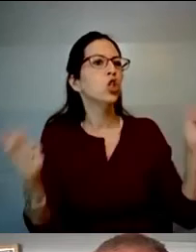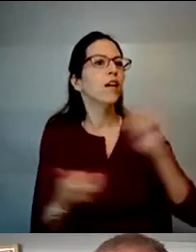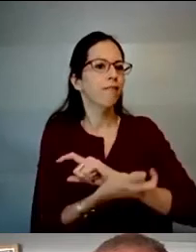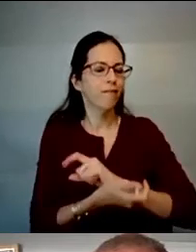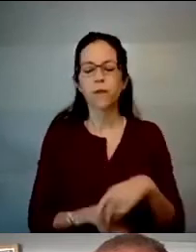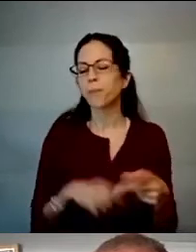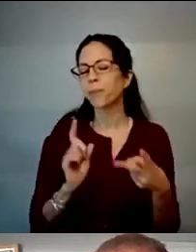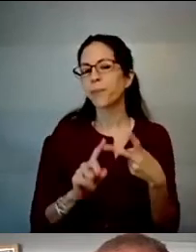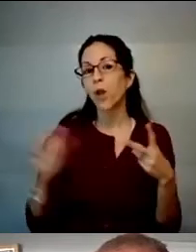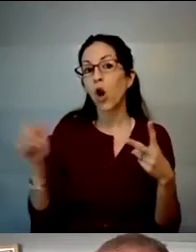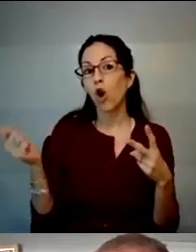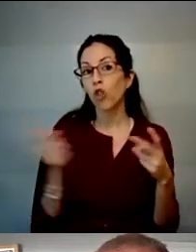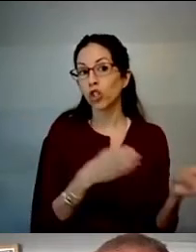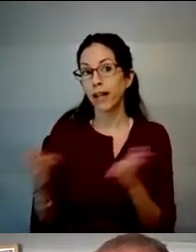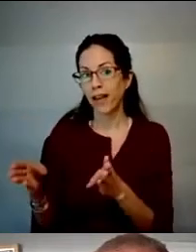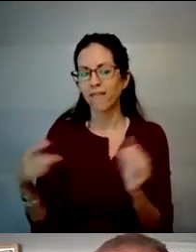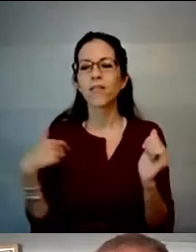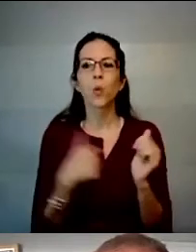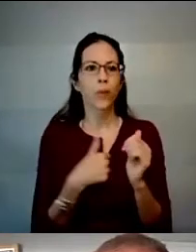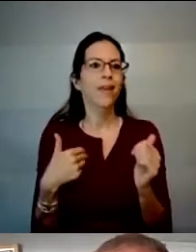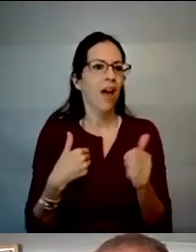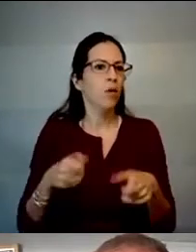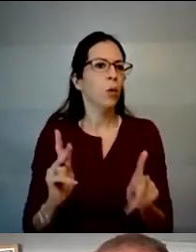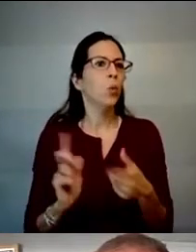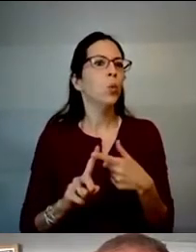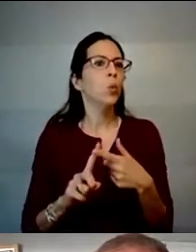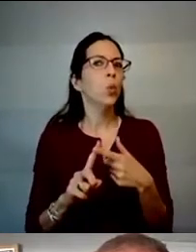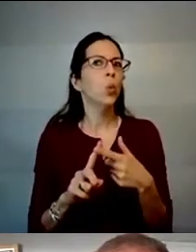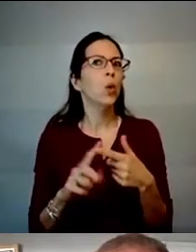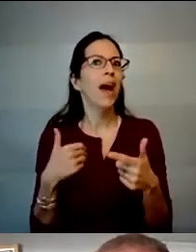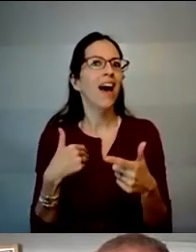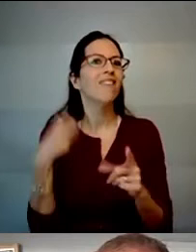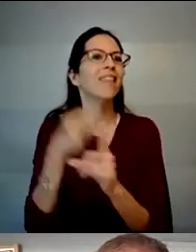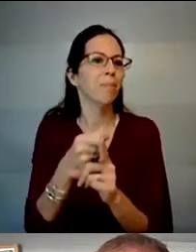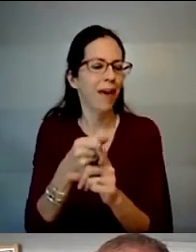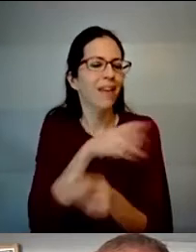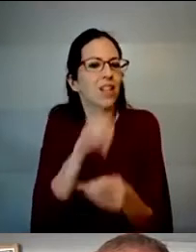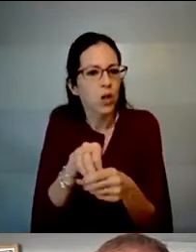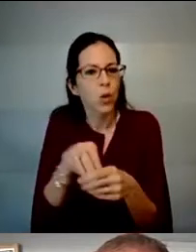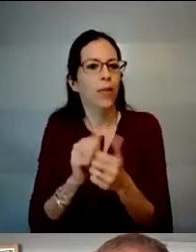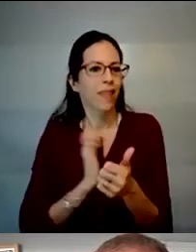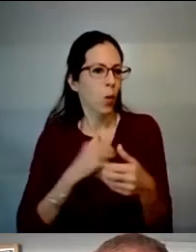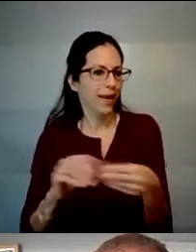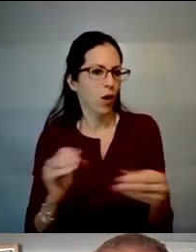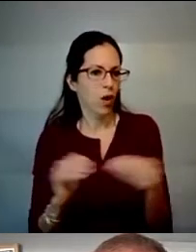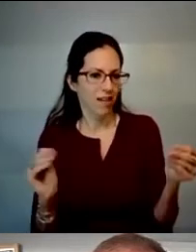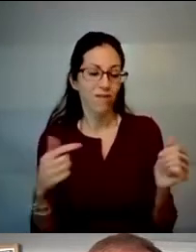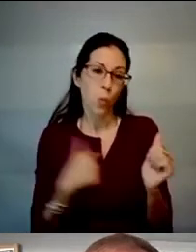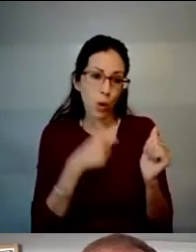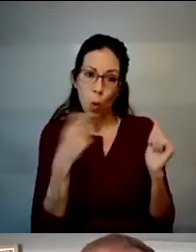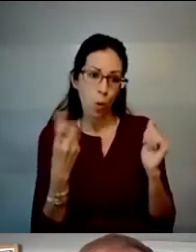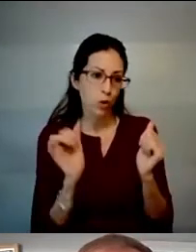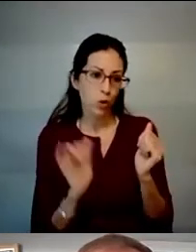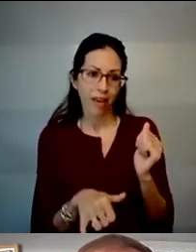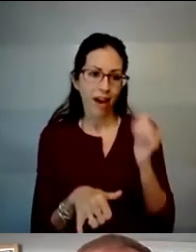presented this opportunity for us to center impact in our narrative in a way that we don't always do. It's something that we